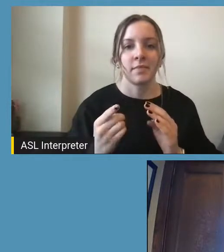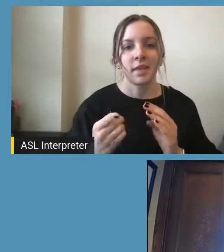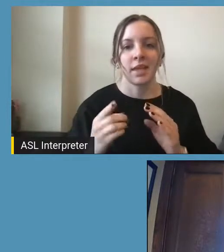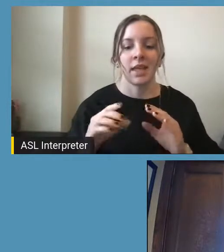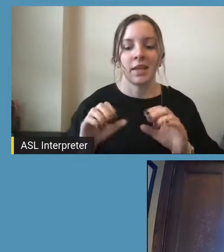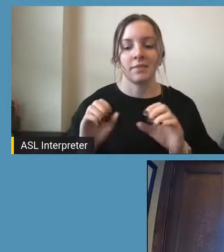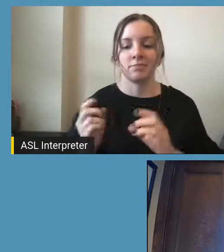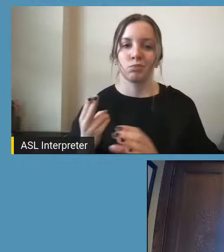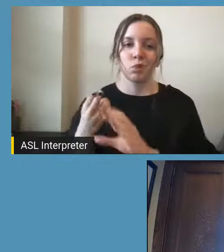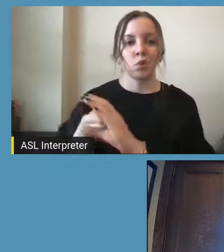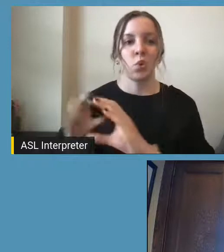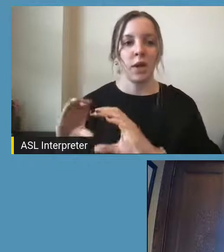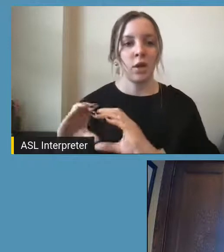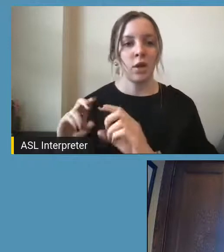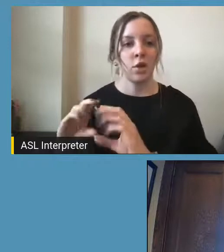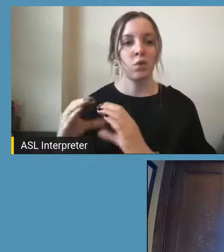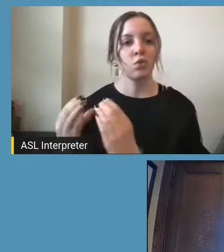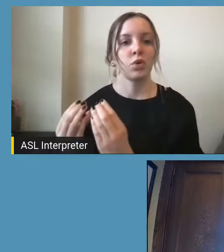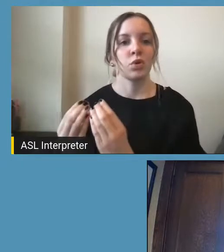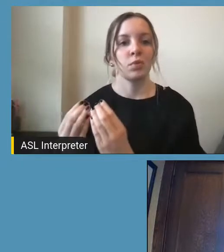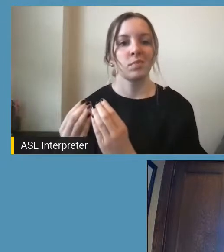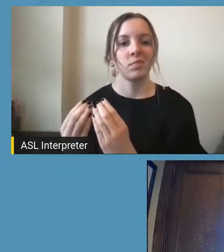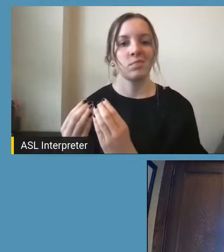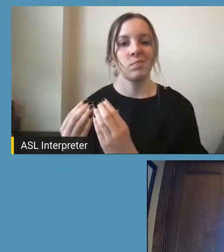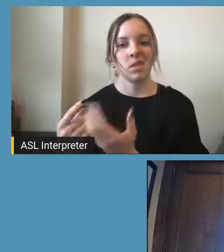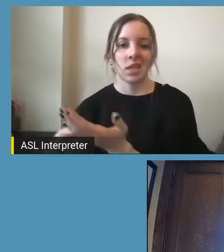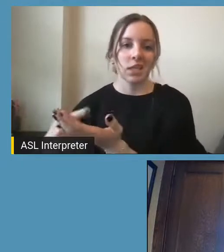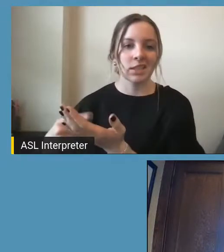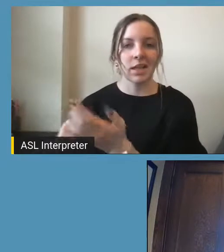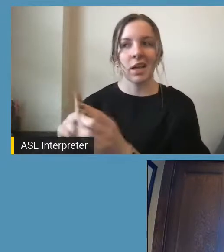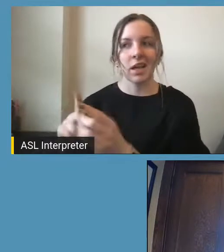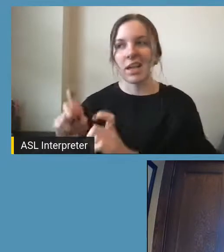I don't know anything, but I'm willing to look it up.